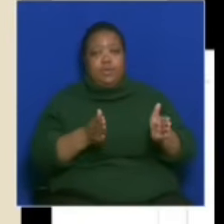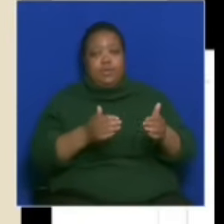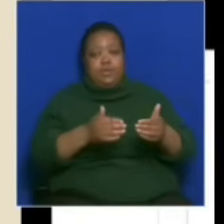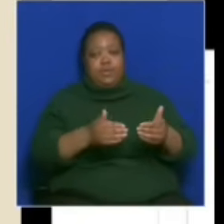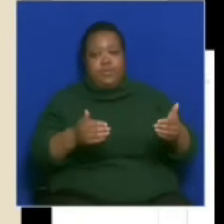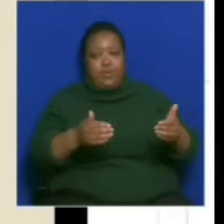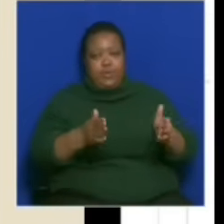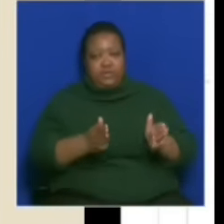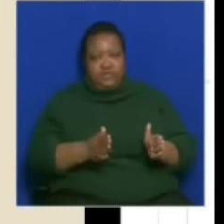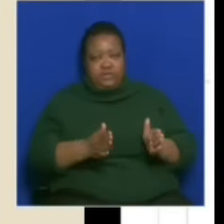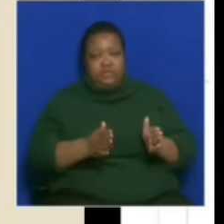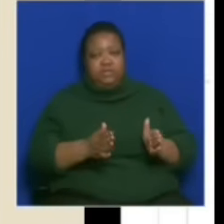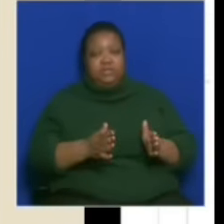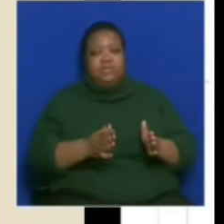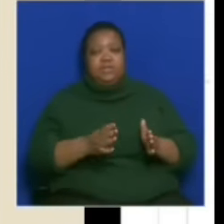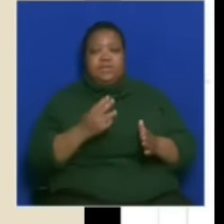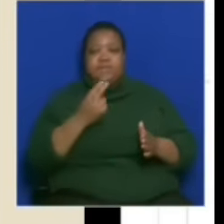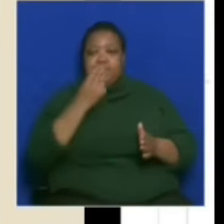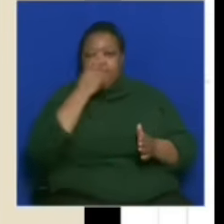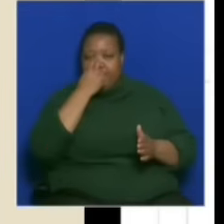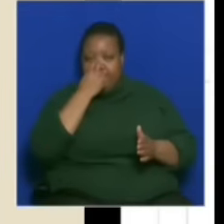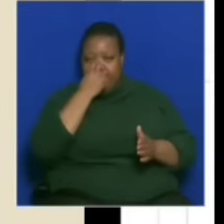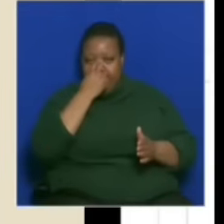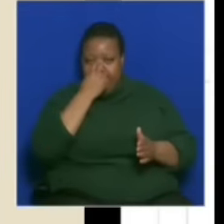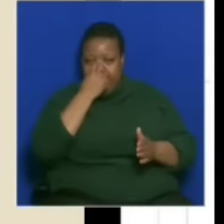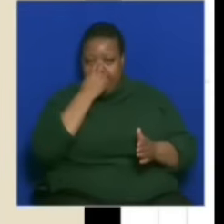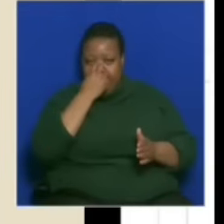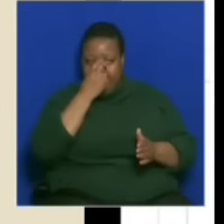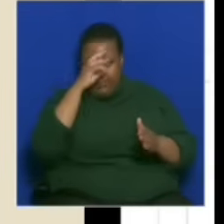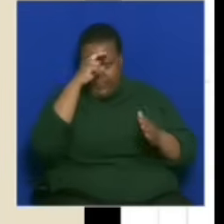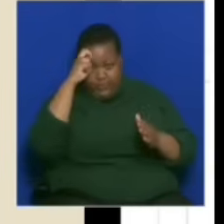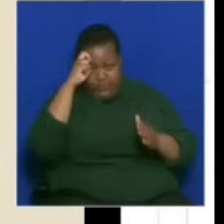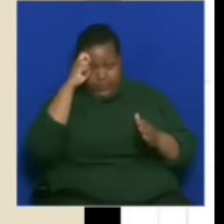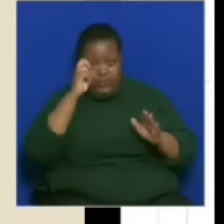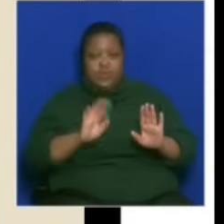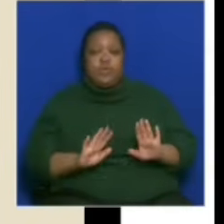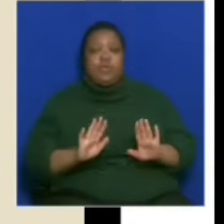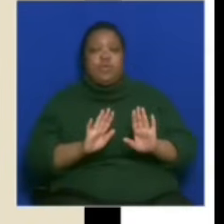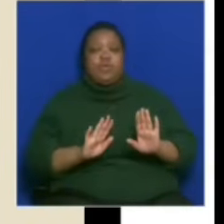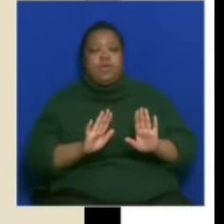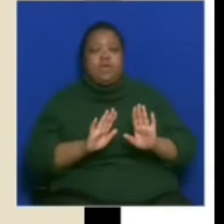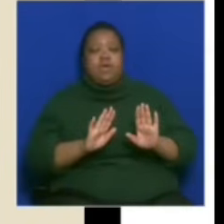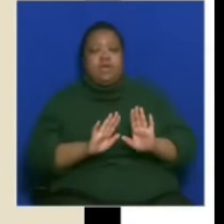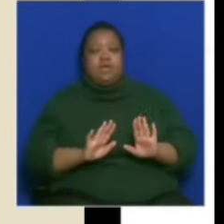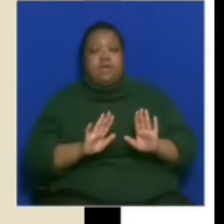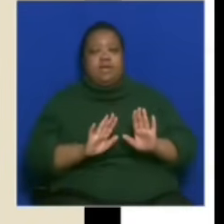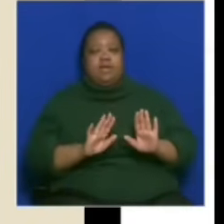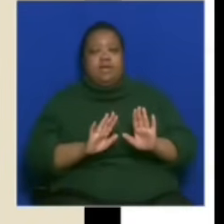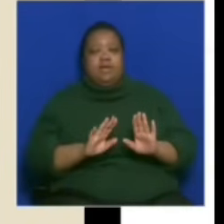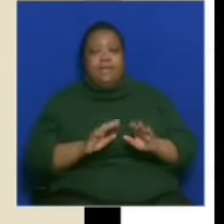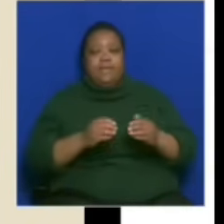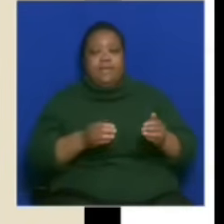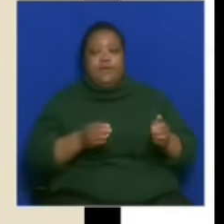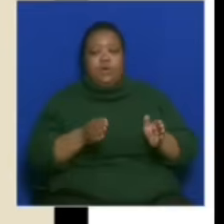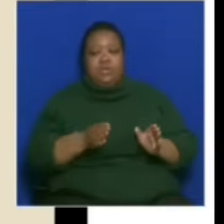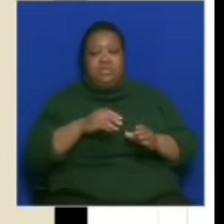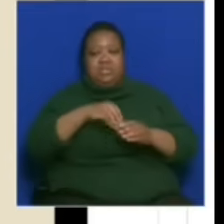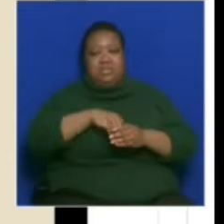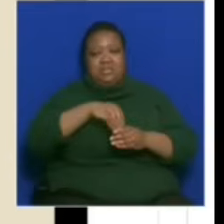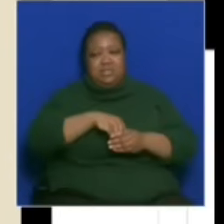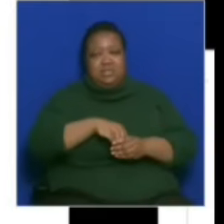sort of blue-colored stuff, blue-colored boxes inside it. And then if we go